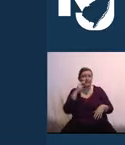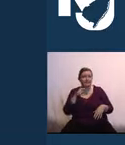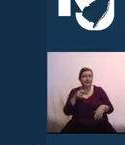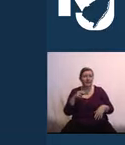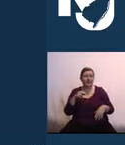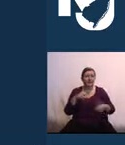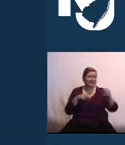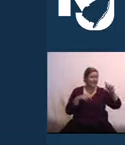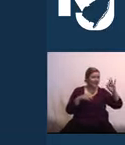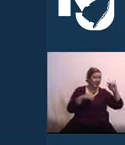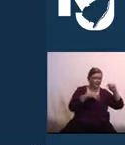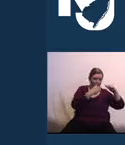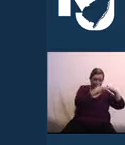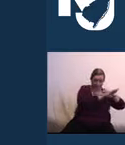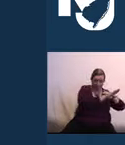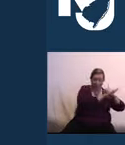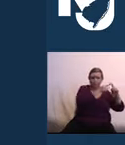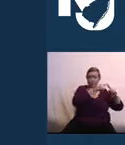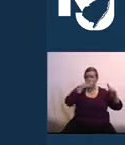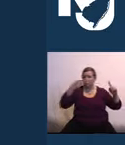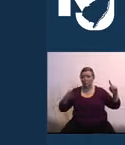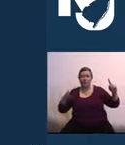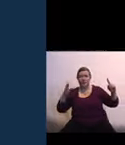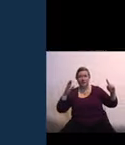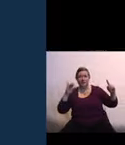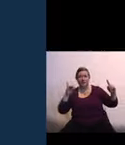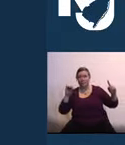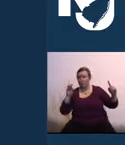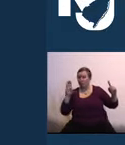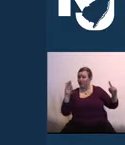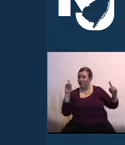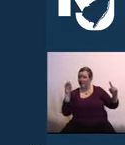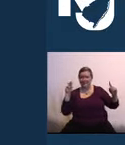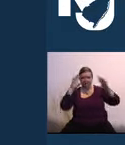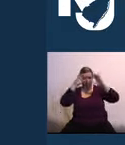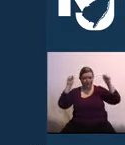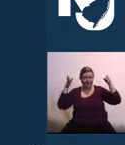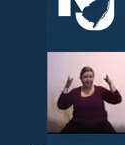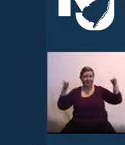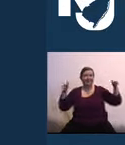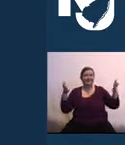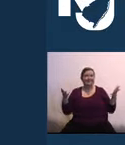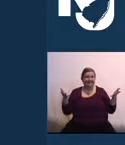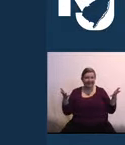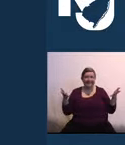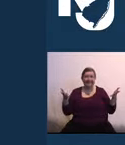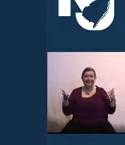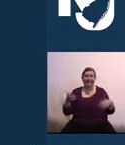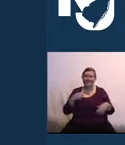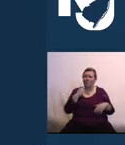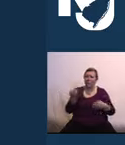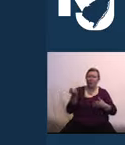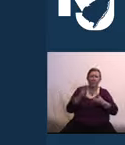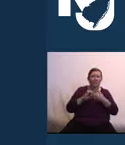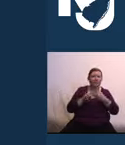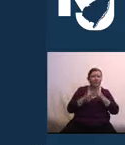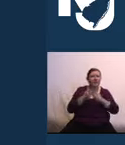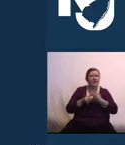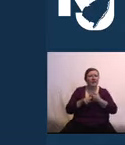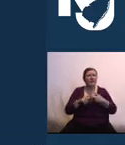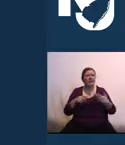the administration of our 46th President, Joe Biden. She had told a friend about her amazing longevity, and I quote her